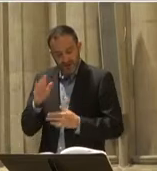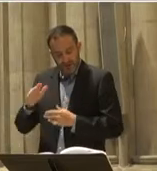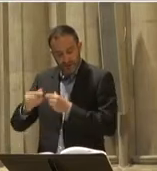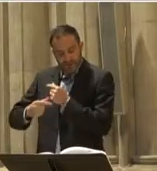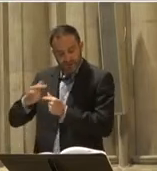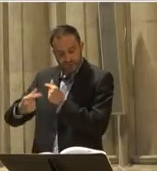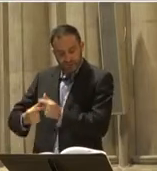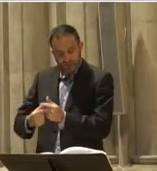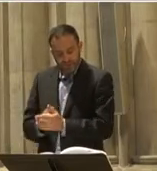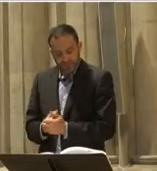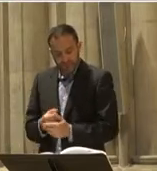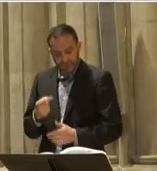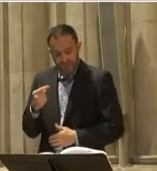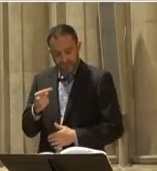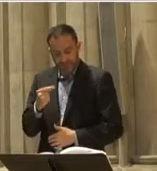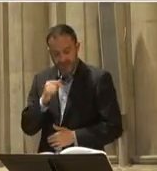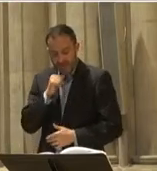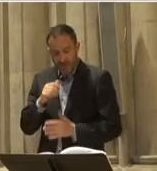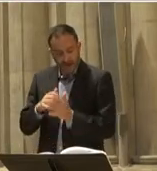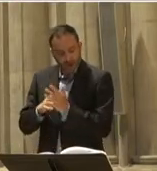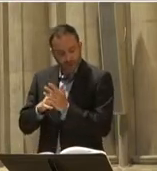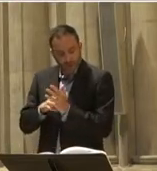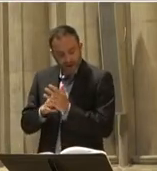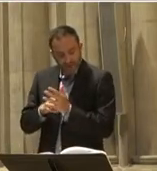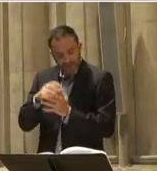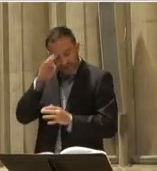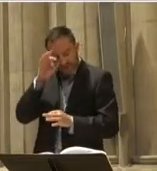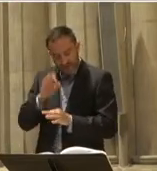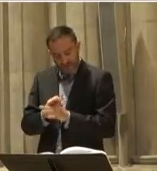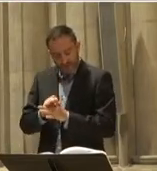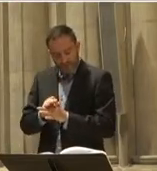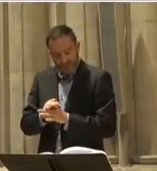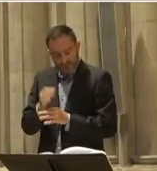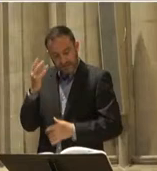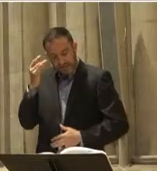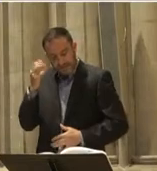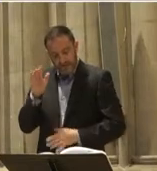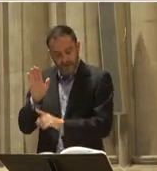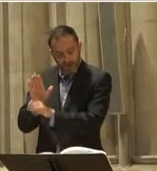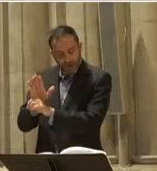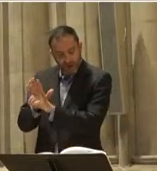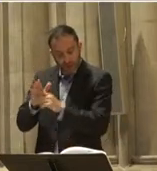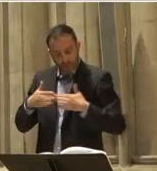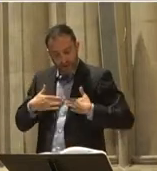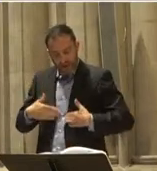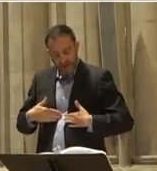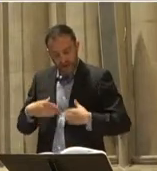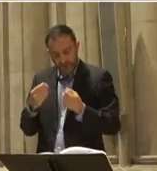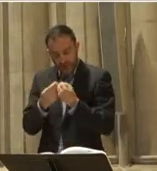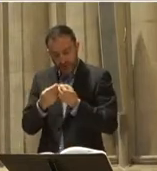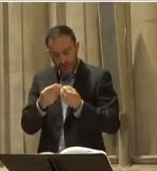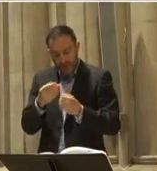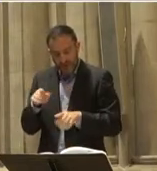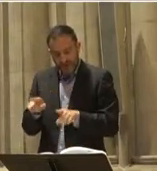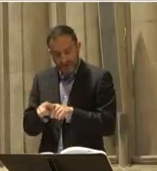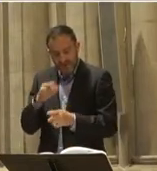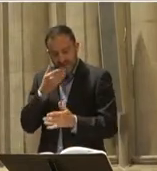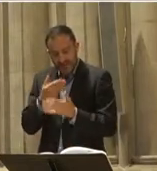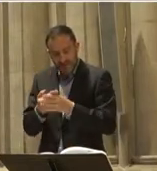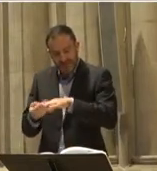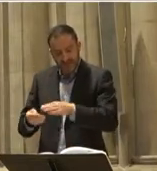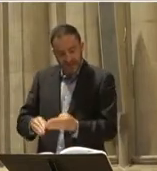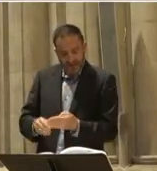your descendants be. He did not weaken in faith when he considered his own body, which was already as good as